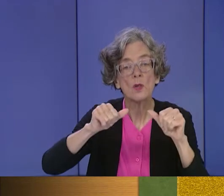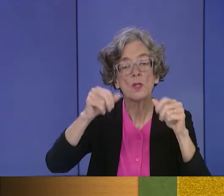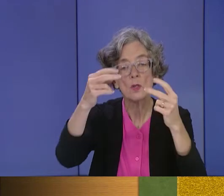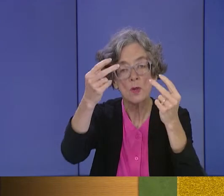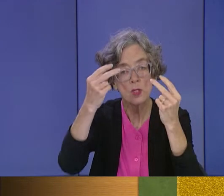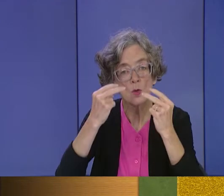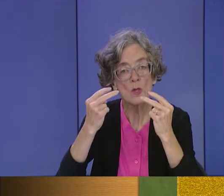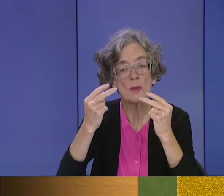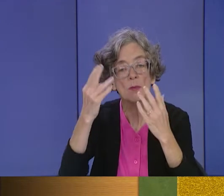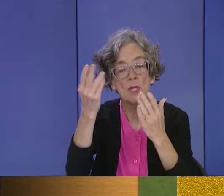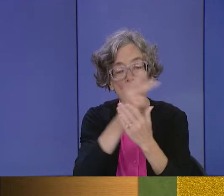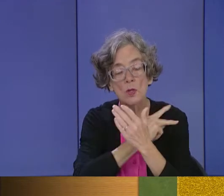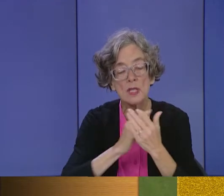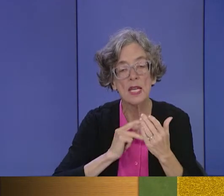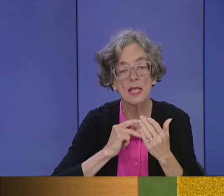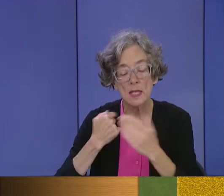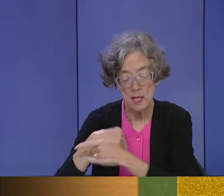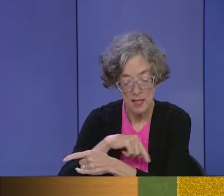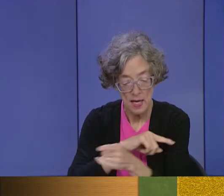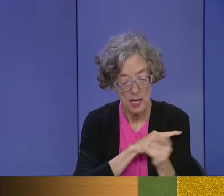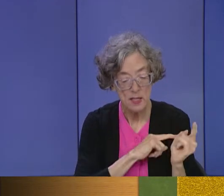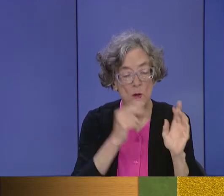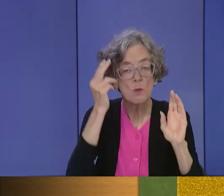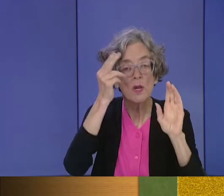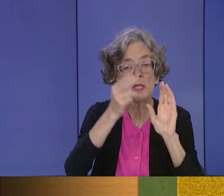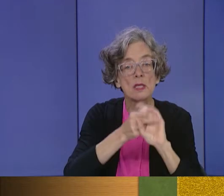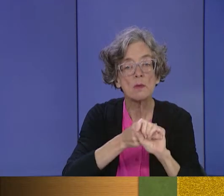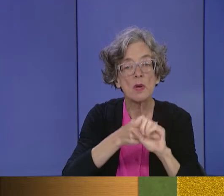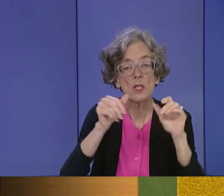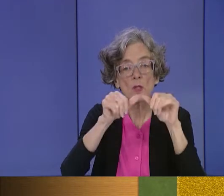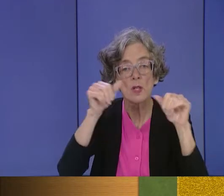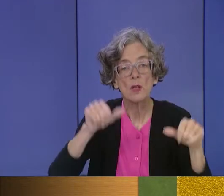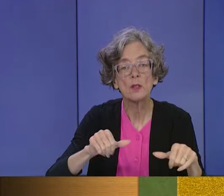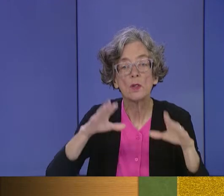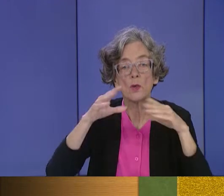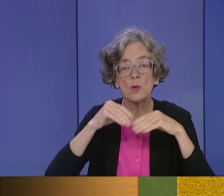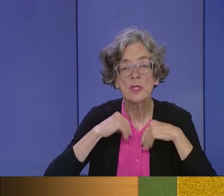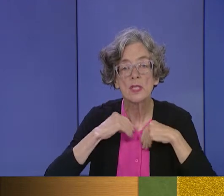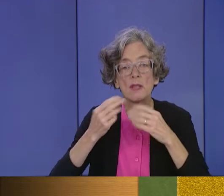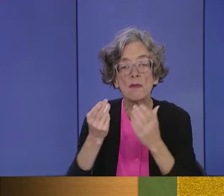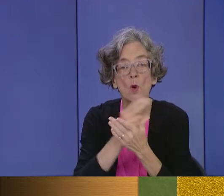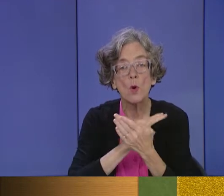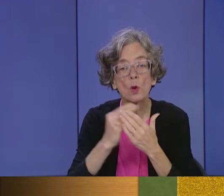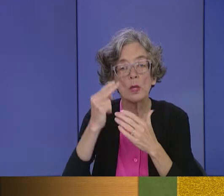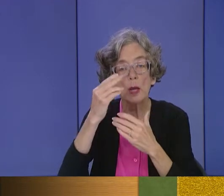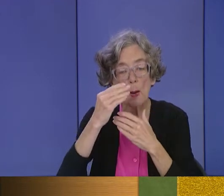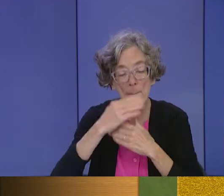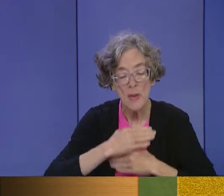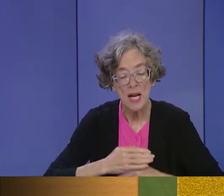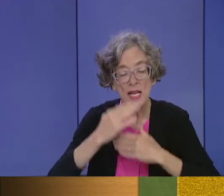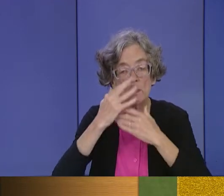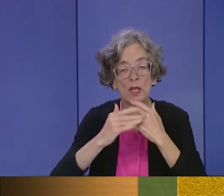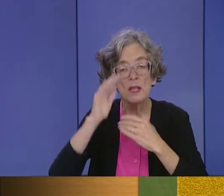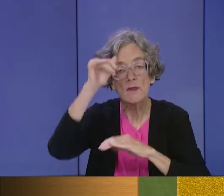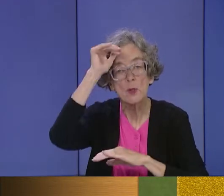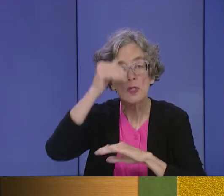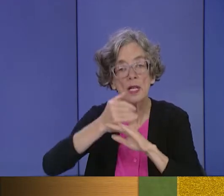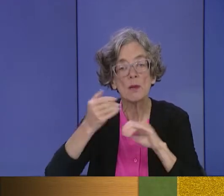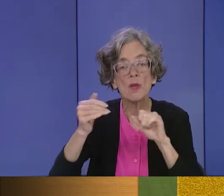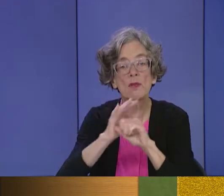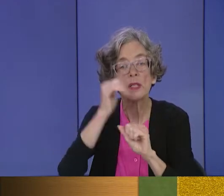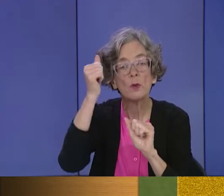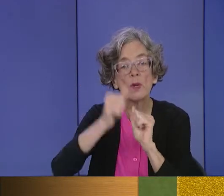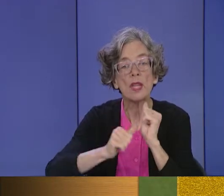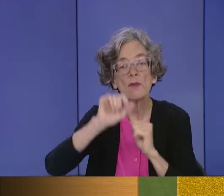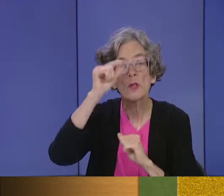majesty, so that all of us who through this participation at the altar receive the most holy body and blood of your Son may be filled with every grace and